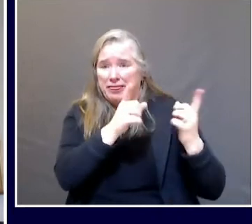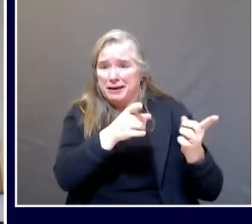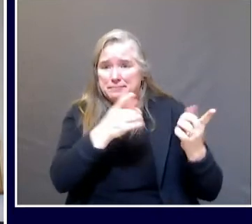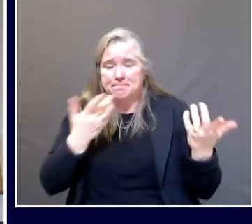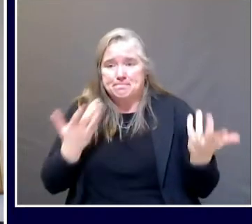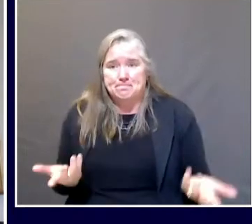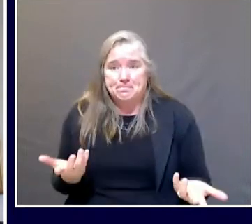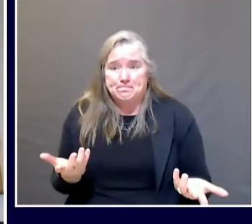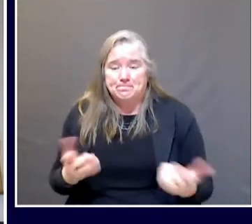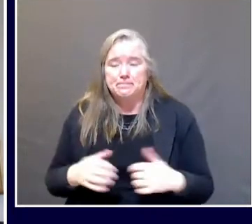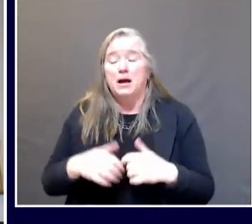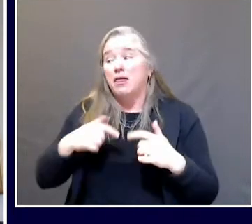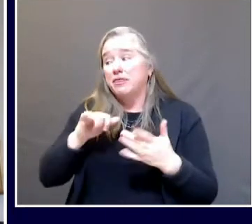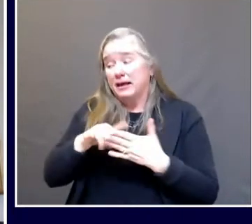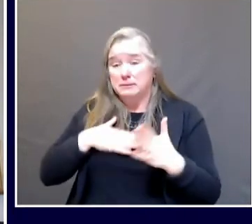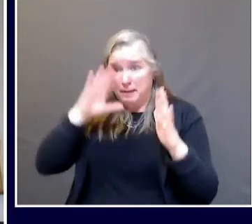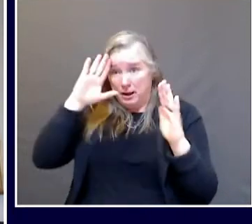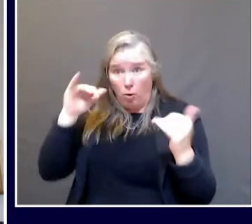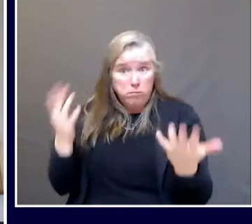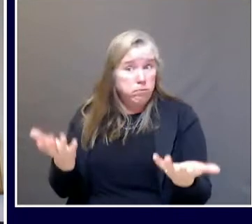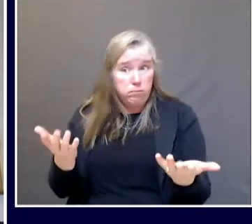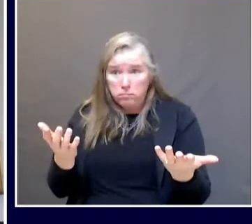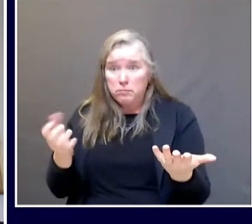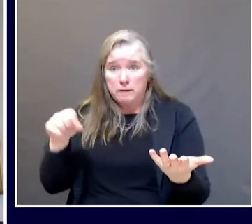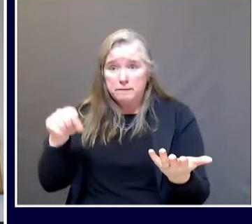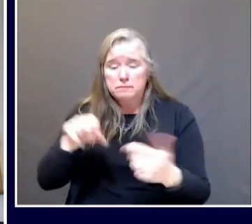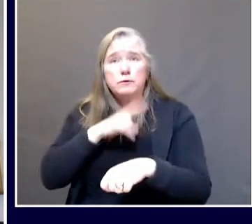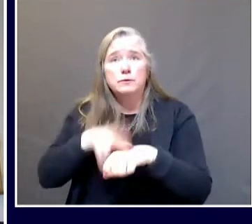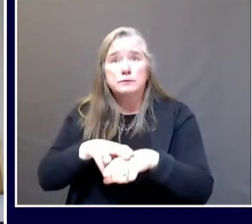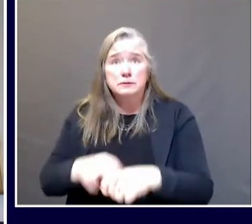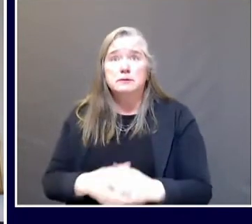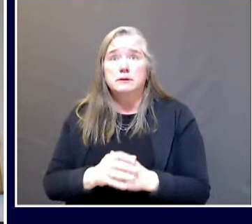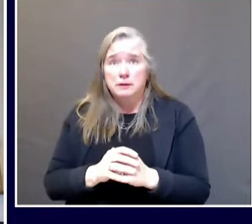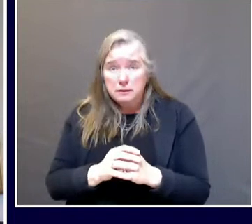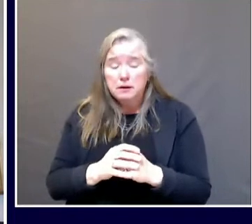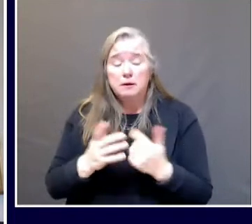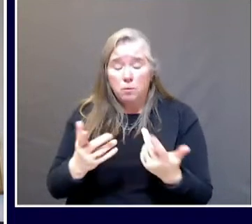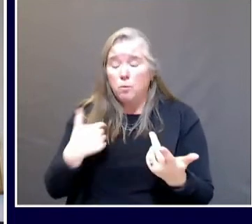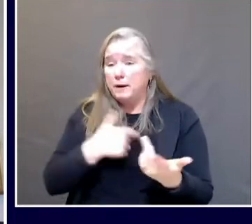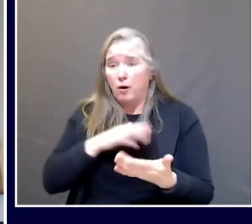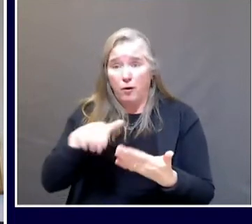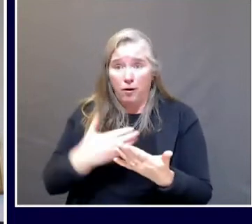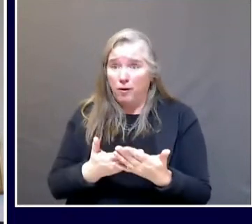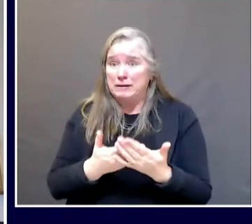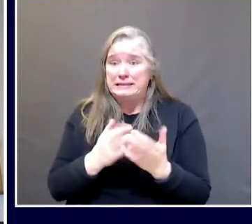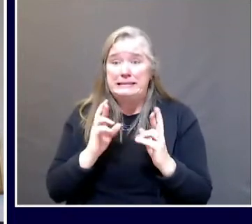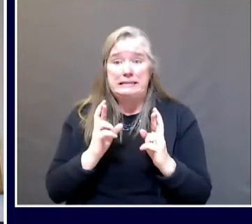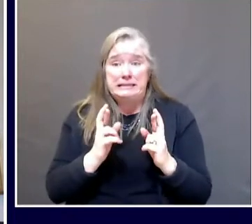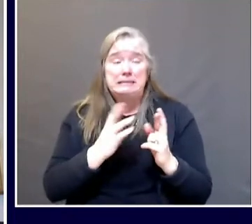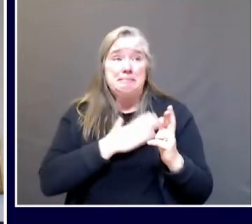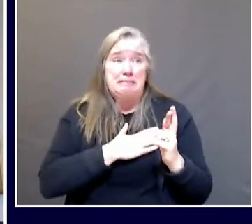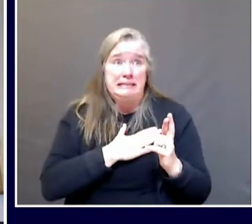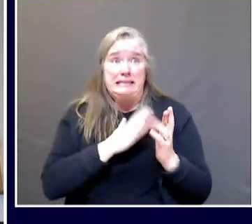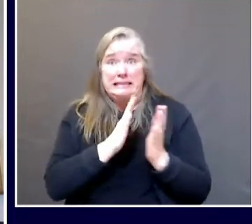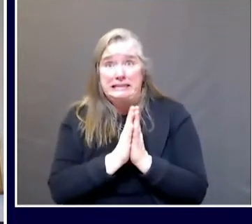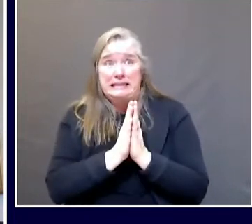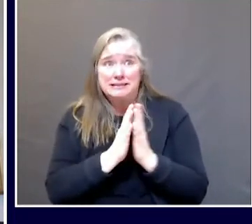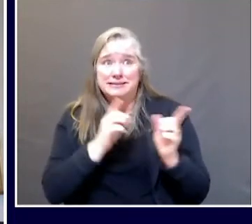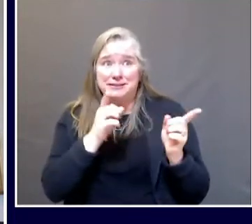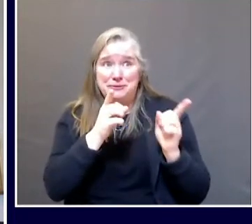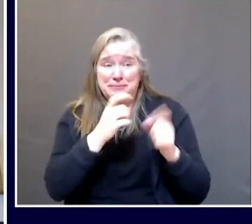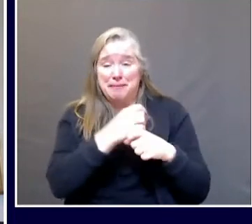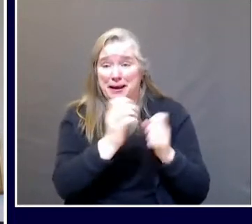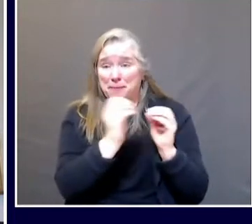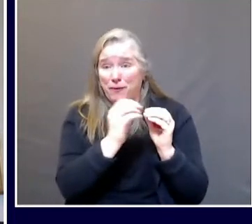Certainly Okay. That's the hope, Yeah. and certainly that's what we're all keeping our fingers crossed on. And if